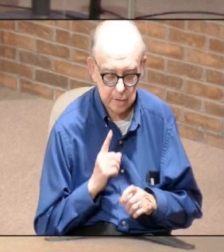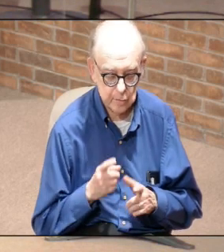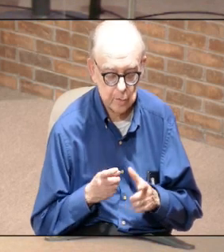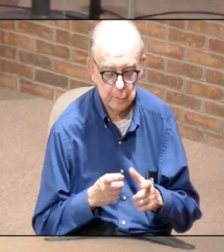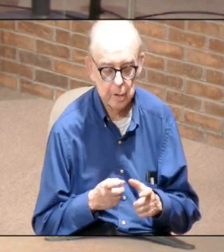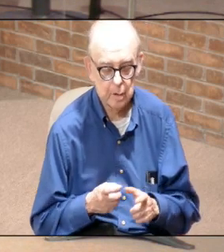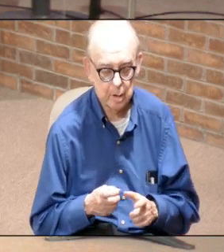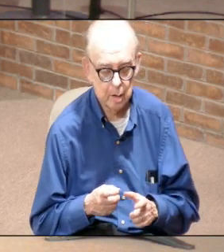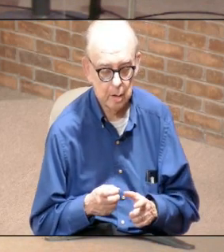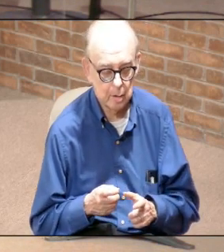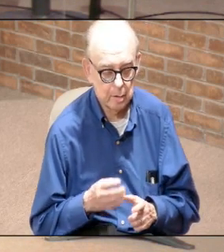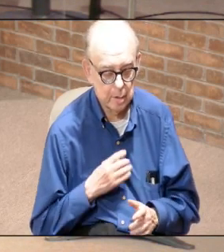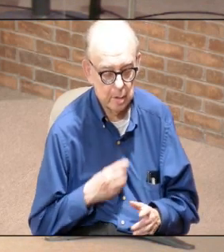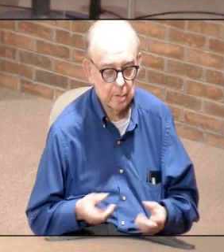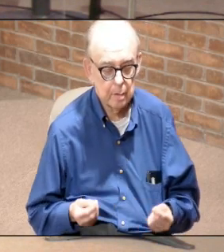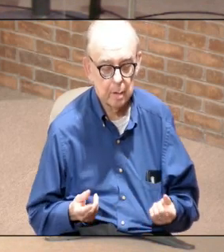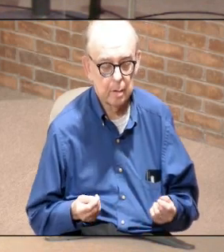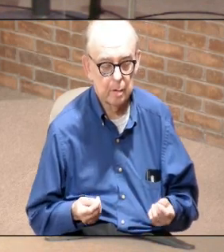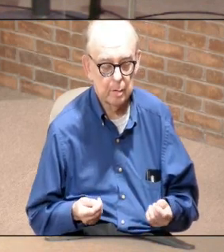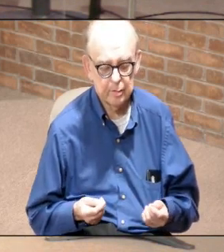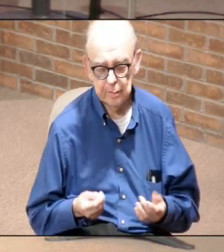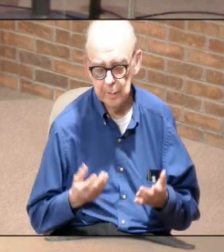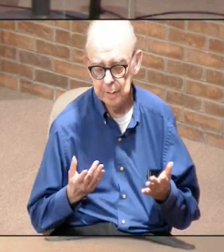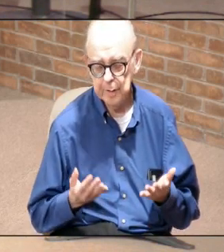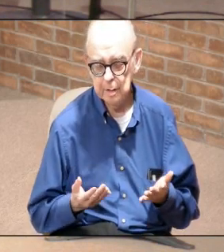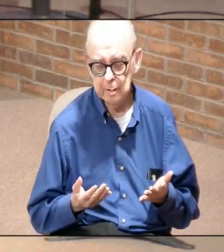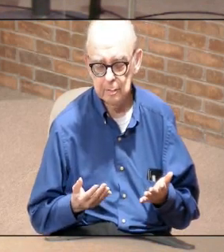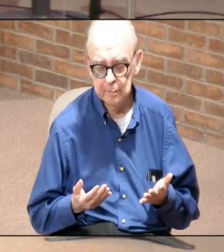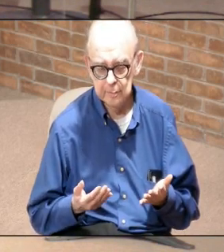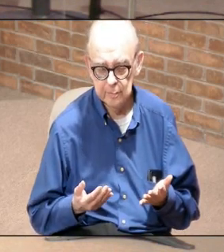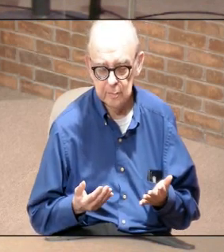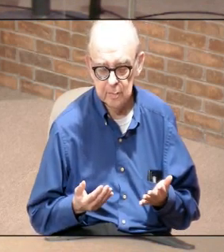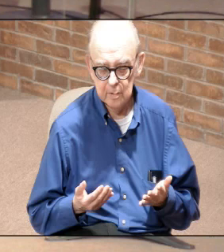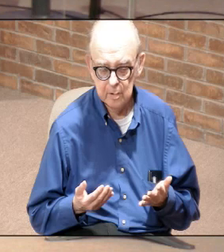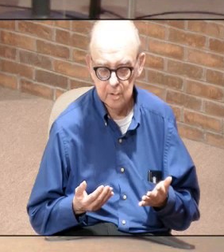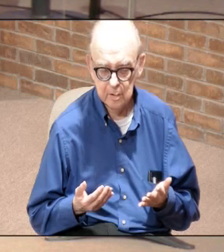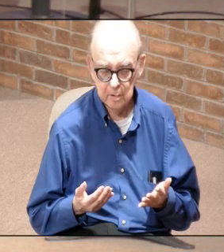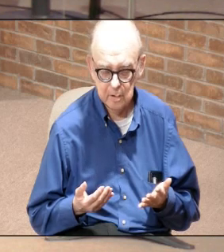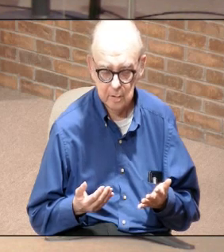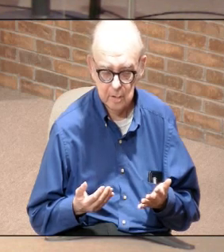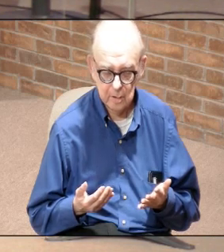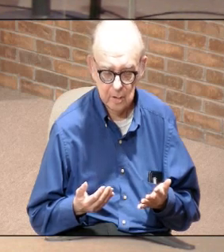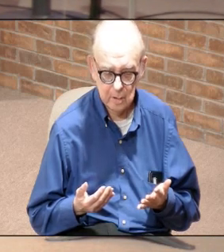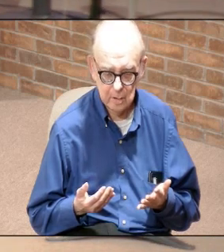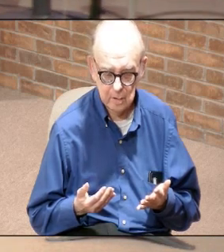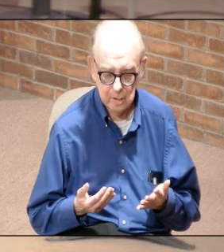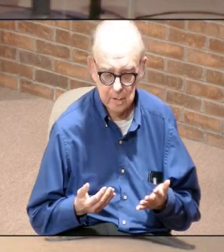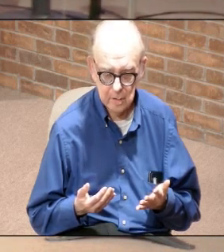And so what did David do? He says, no, hold on a minute.